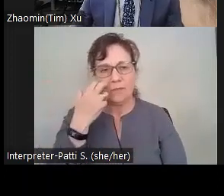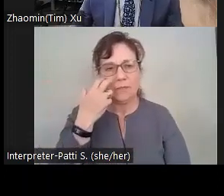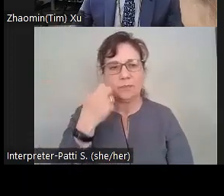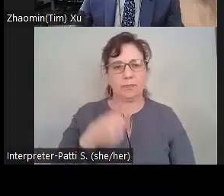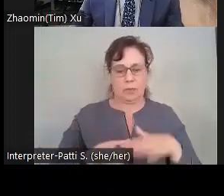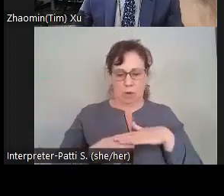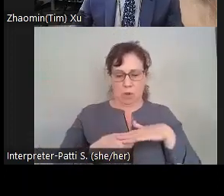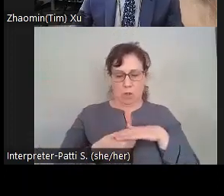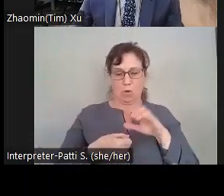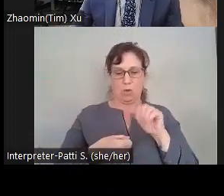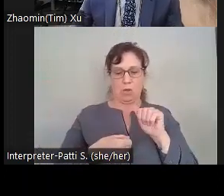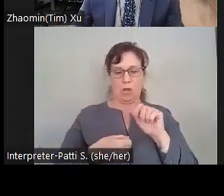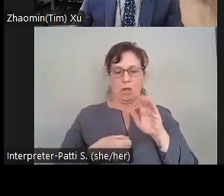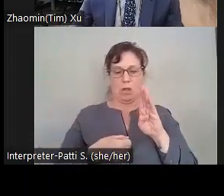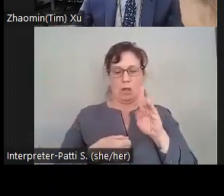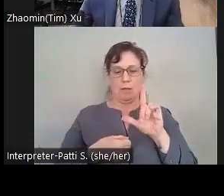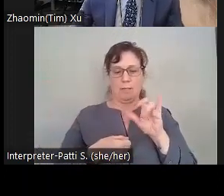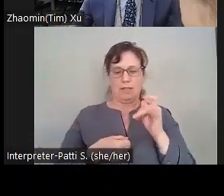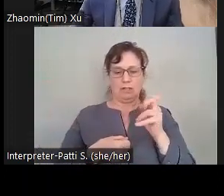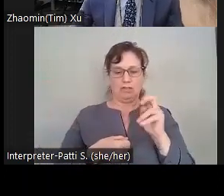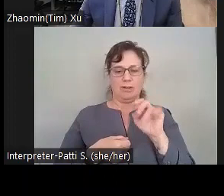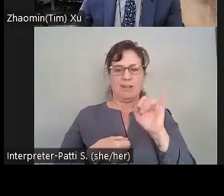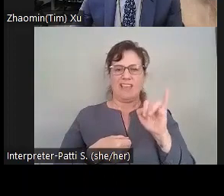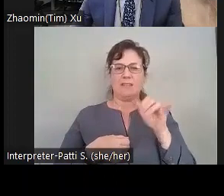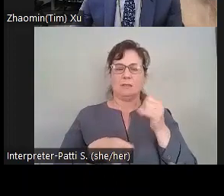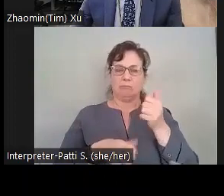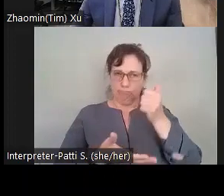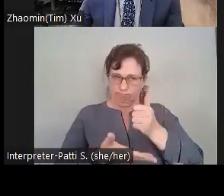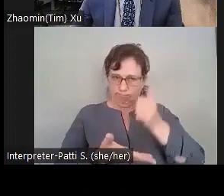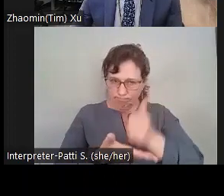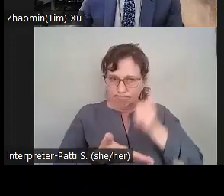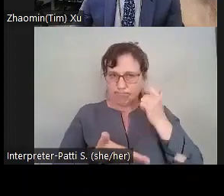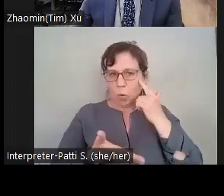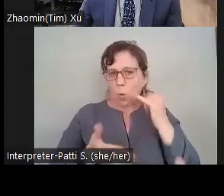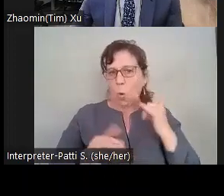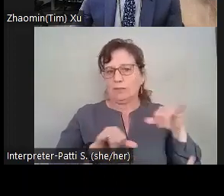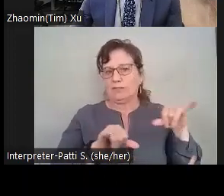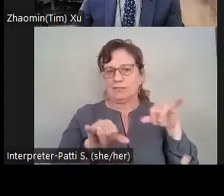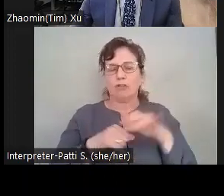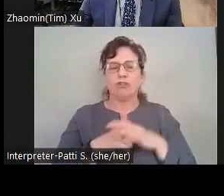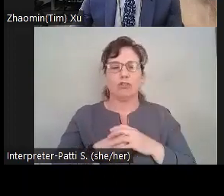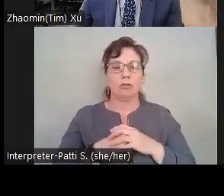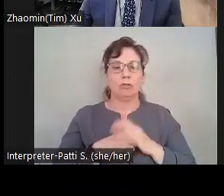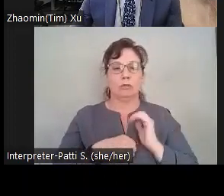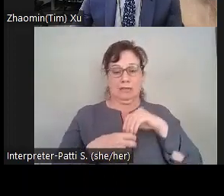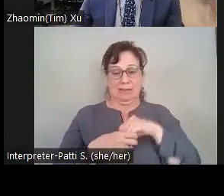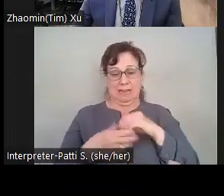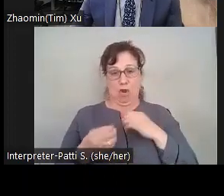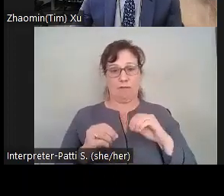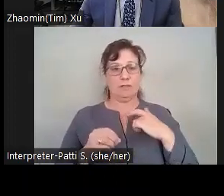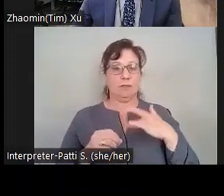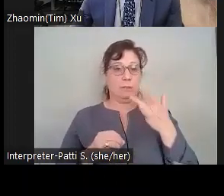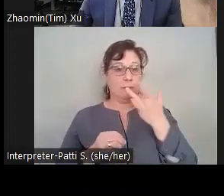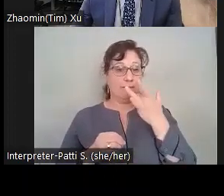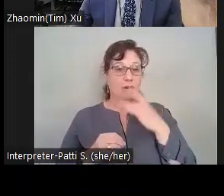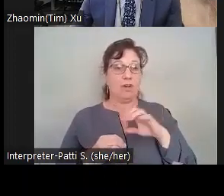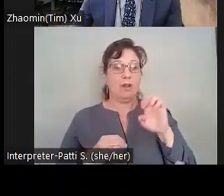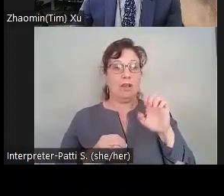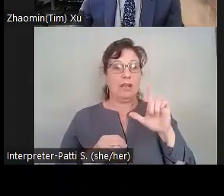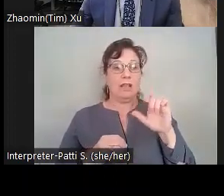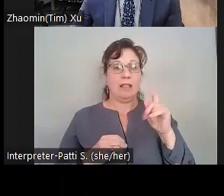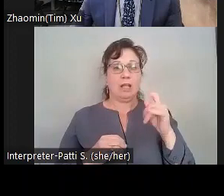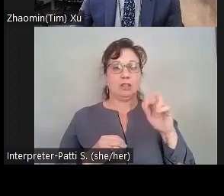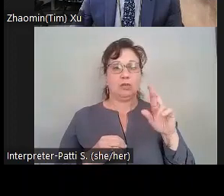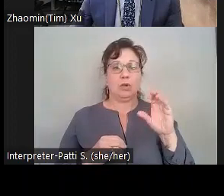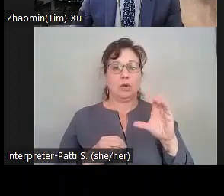Local ablation is really considered the gold standard. In our office, we typically like to do electrocautery with a hyfricator. It's a little bit